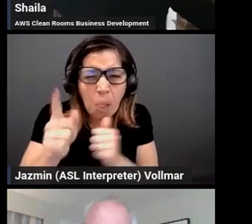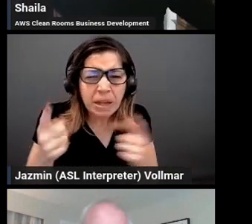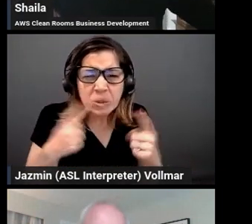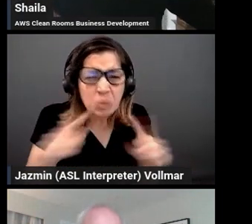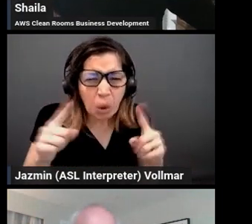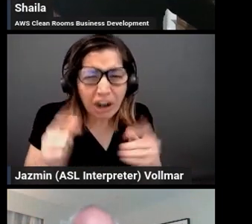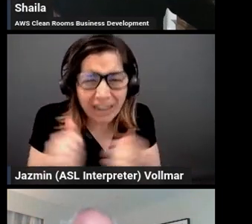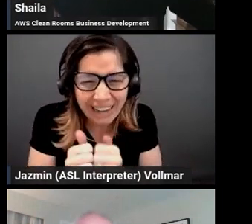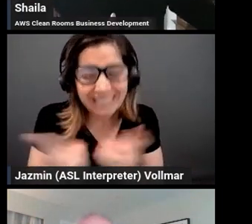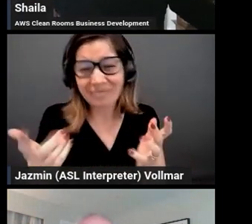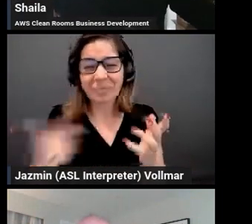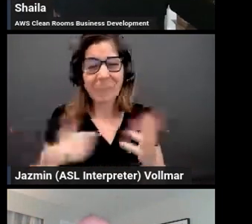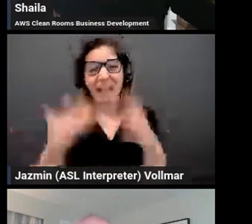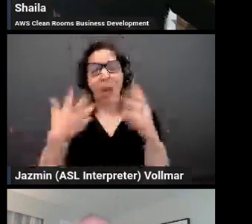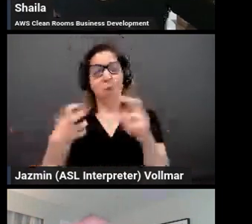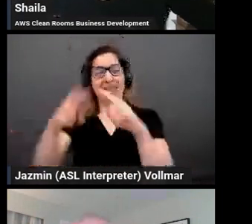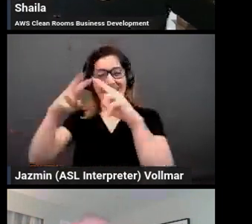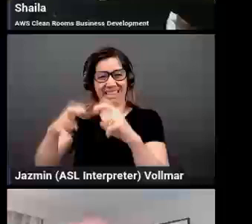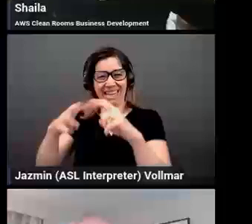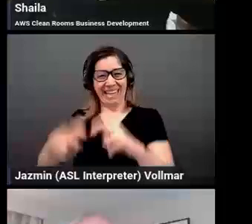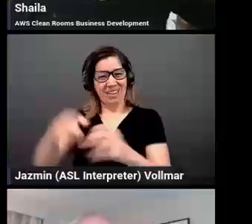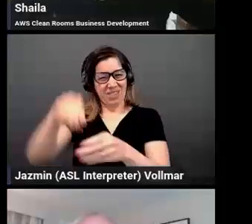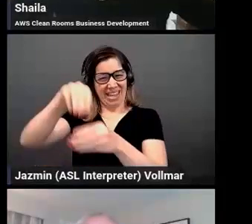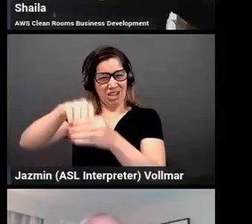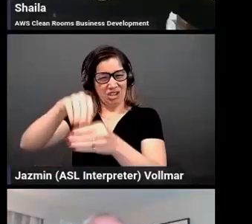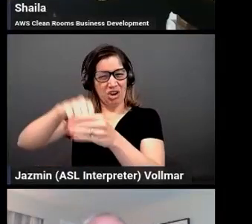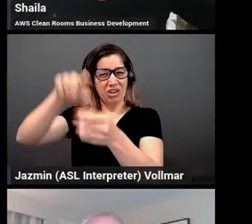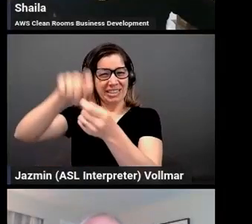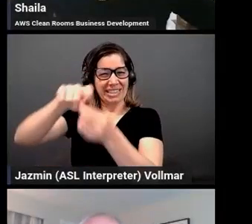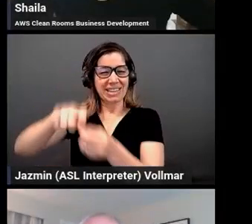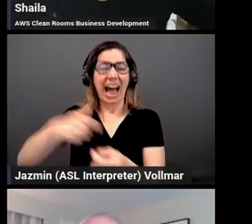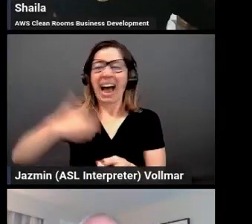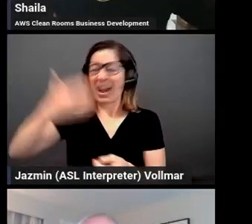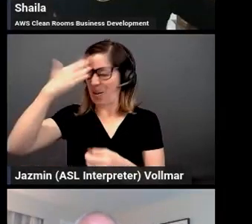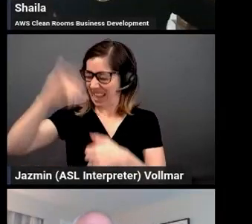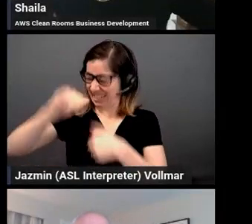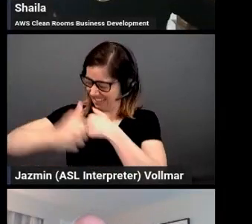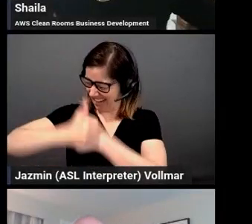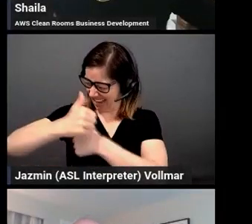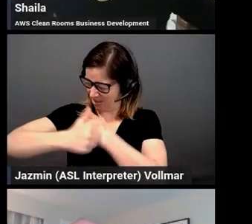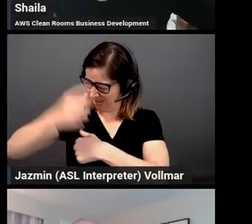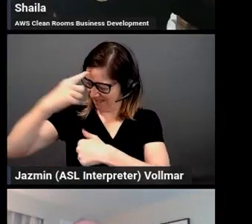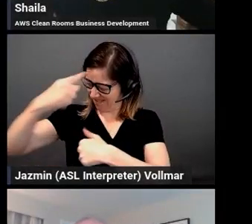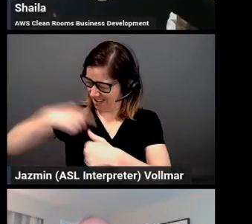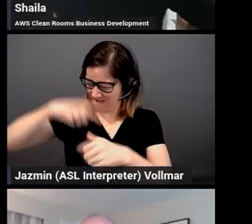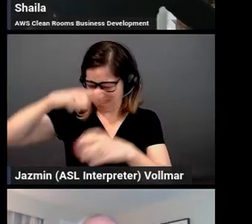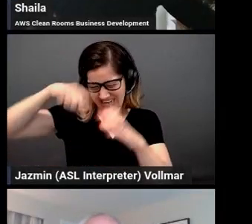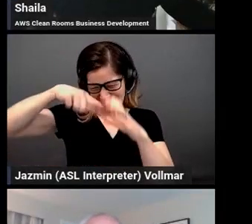want to dig into the like internal details, but I know that's dangerous for me to know.